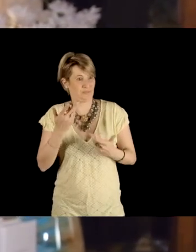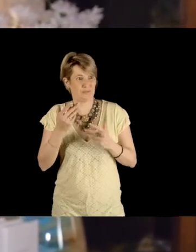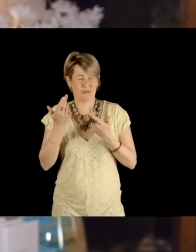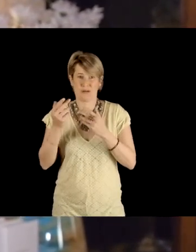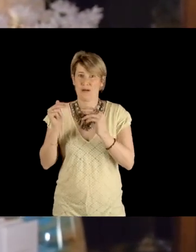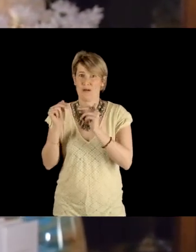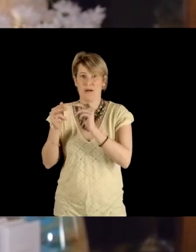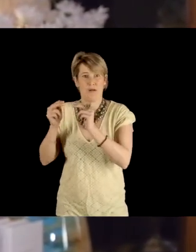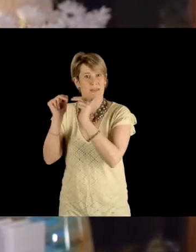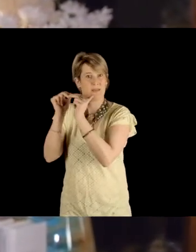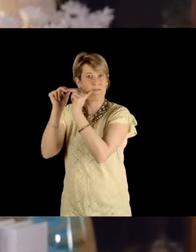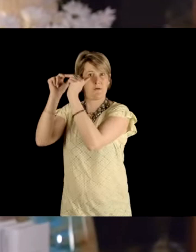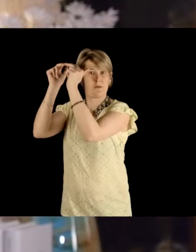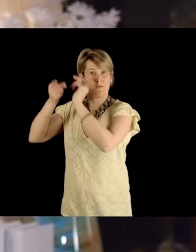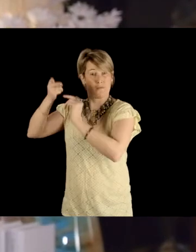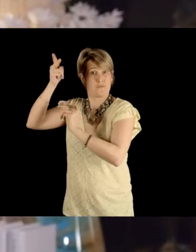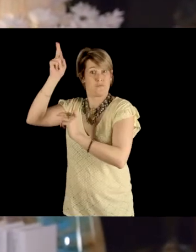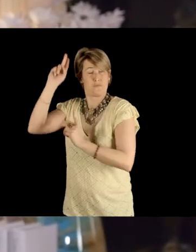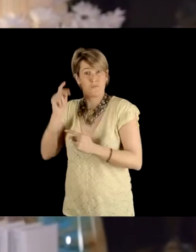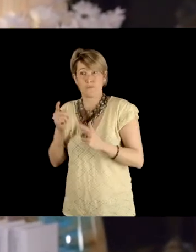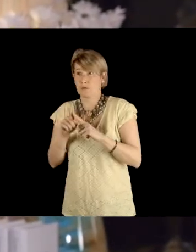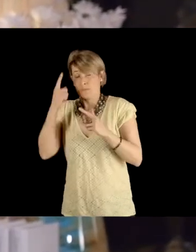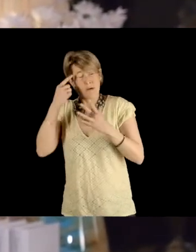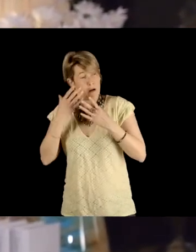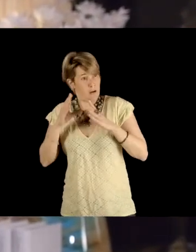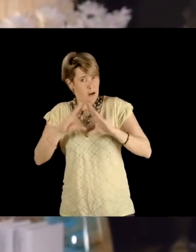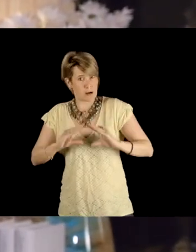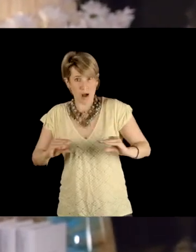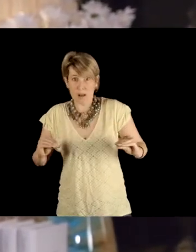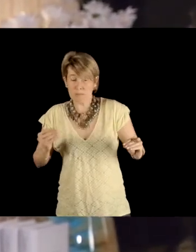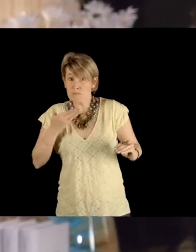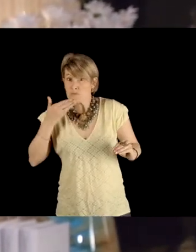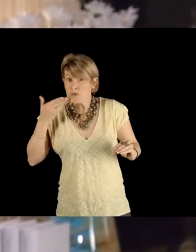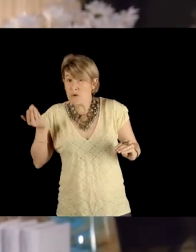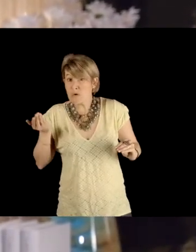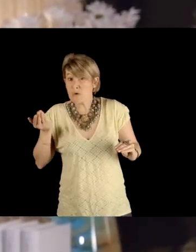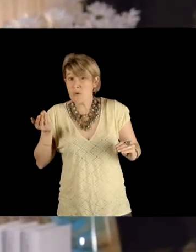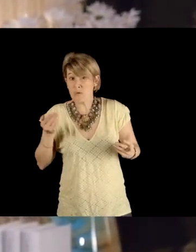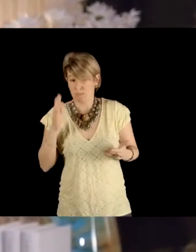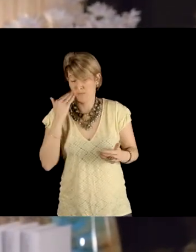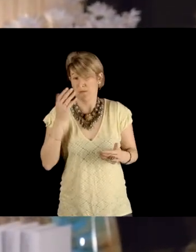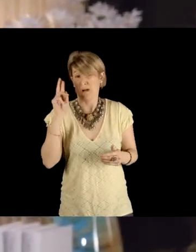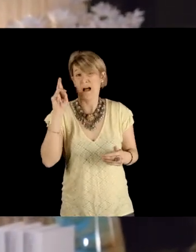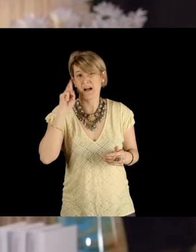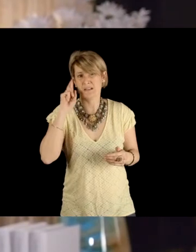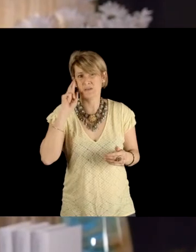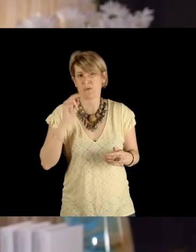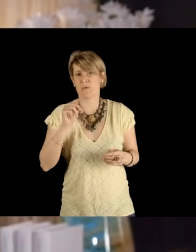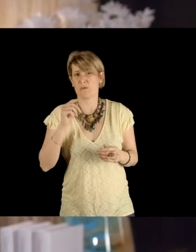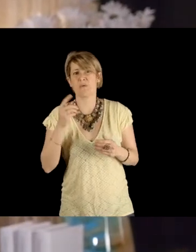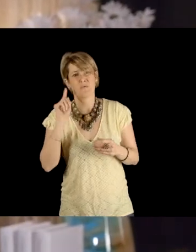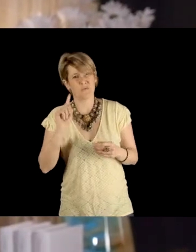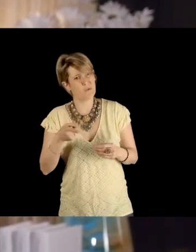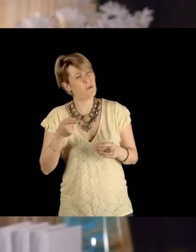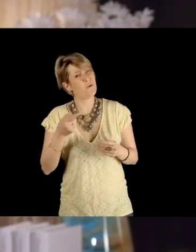If thoughts do arise, just gently remind yourself that we are in meditation, meditating on the